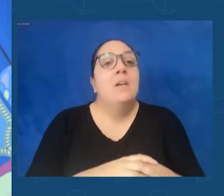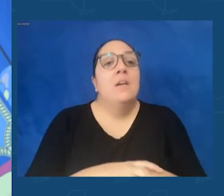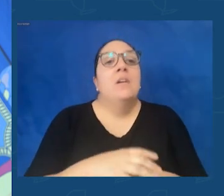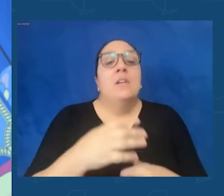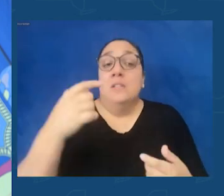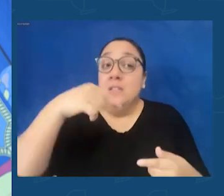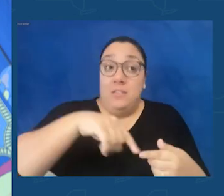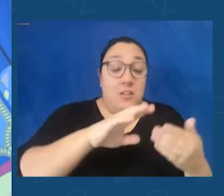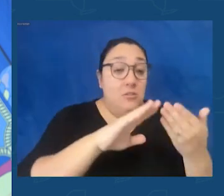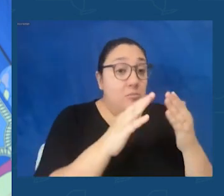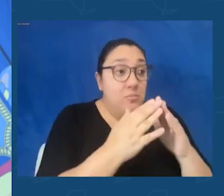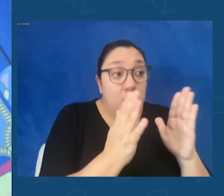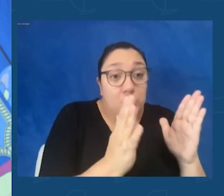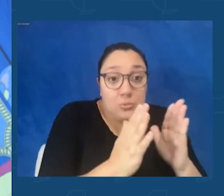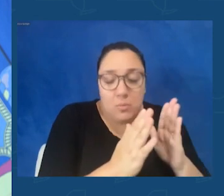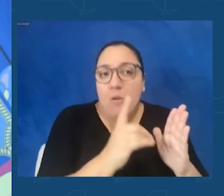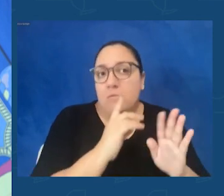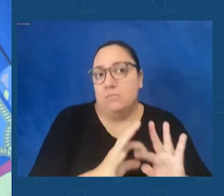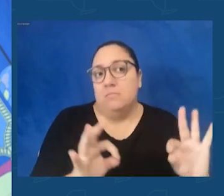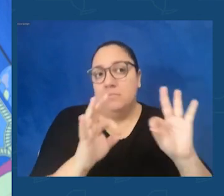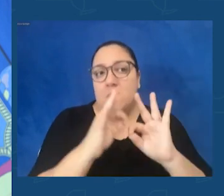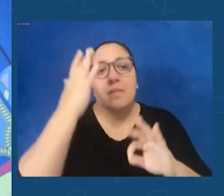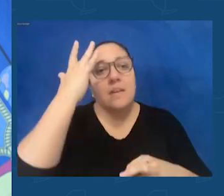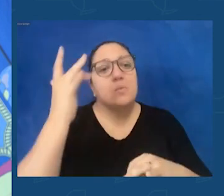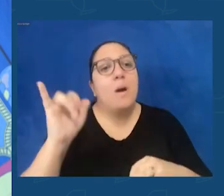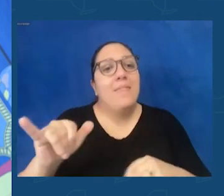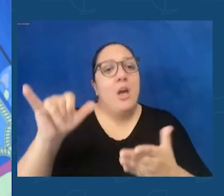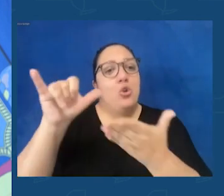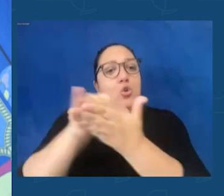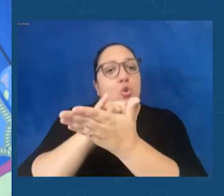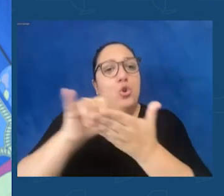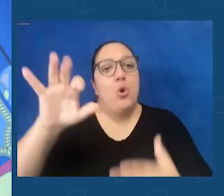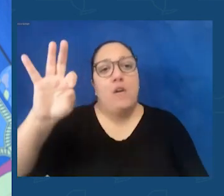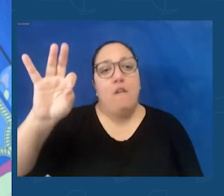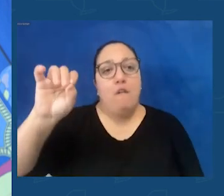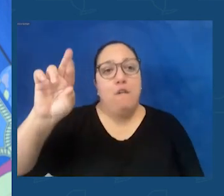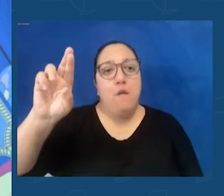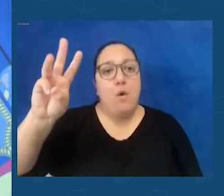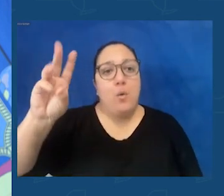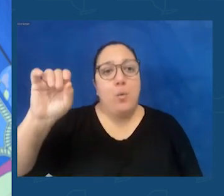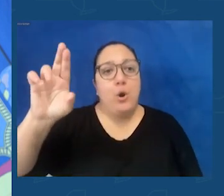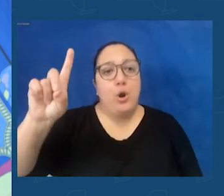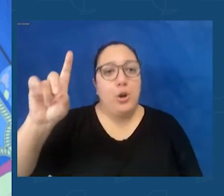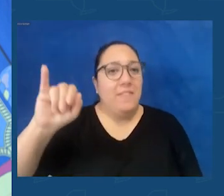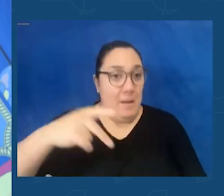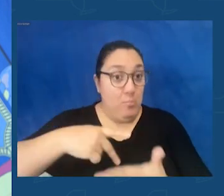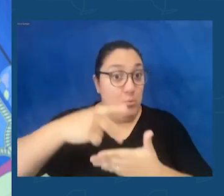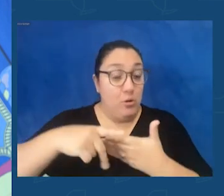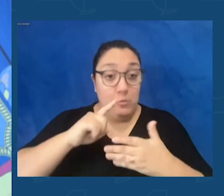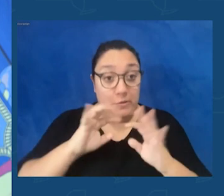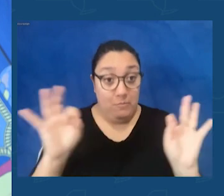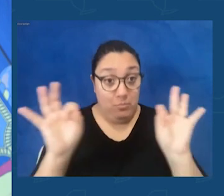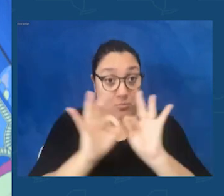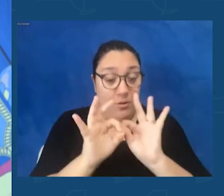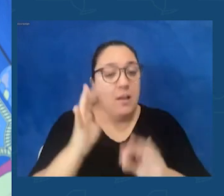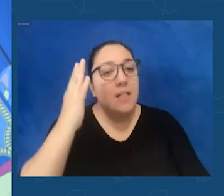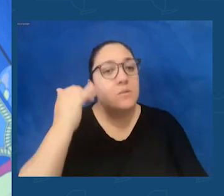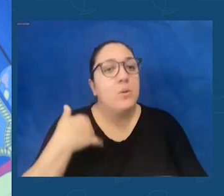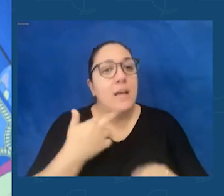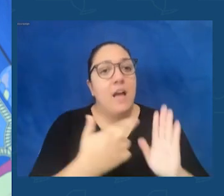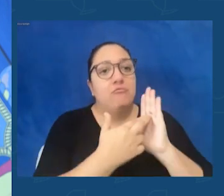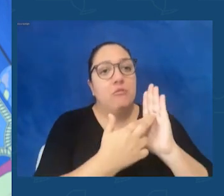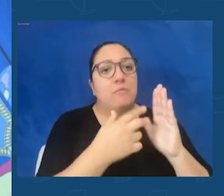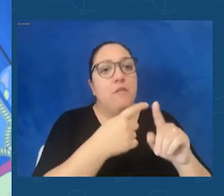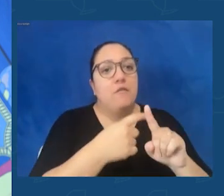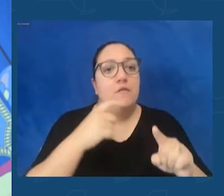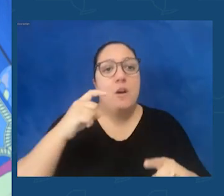sure that there are programs to support our small businesses. So that is why we have representatives, our mayors from Hoosick Falls and Schuylerville here as well,